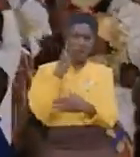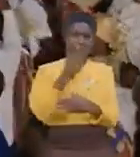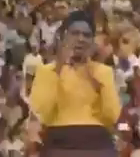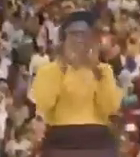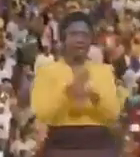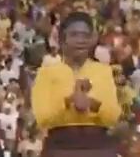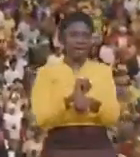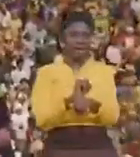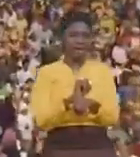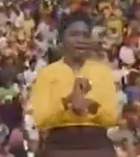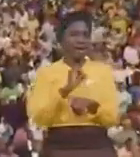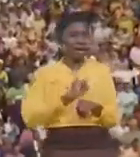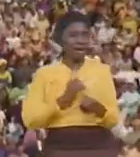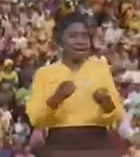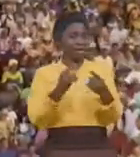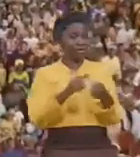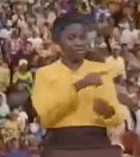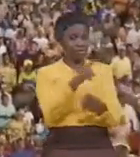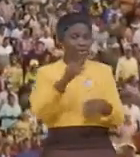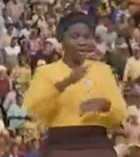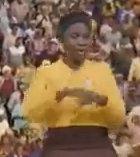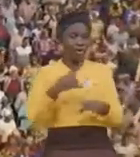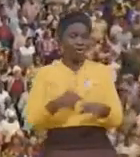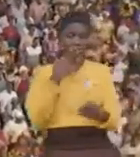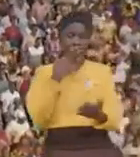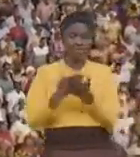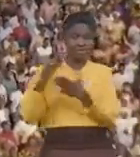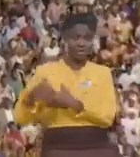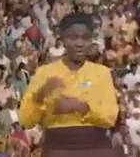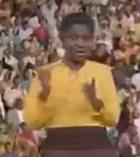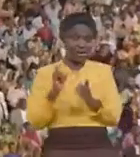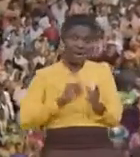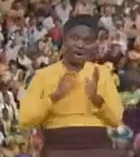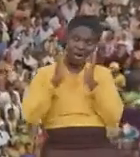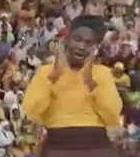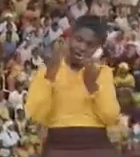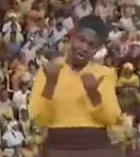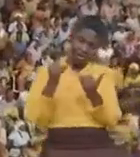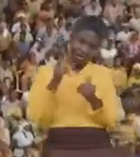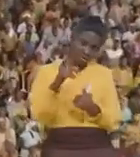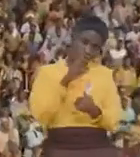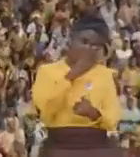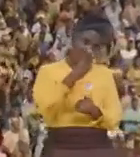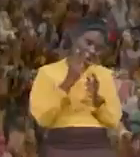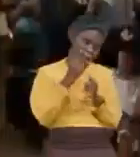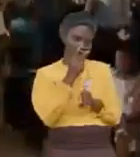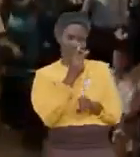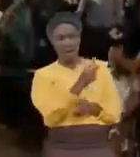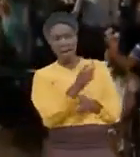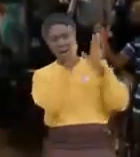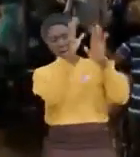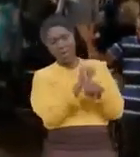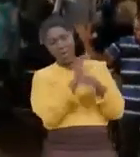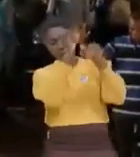I'm coming to you on the good side where I'm facing now. Here you are. Look at miracle showering down upon you.